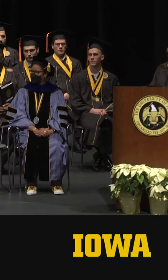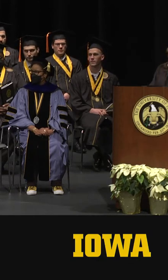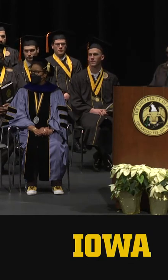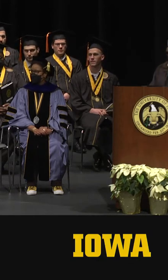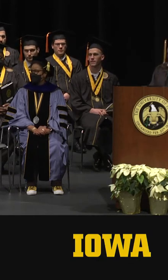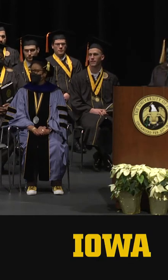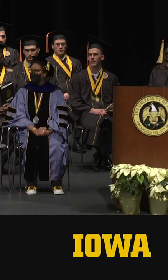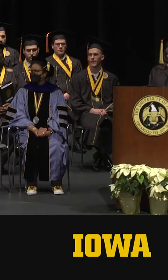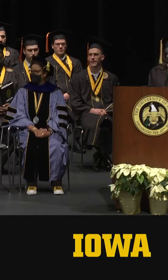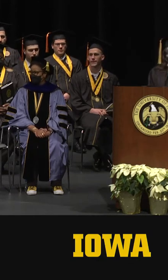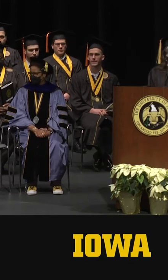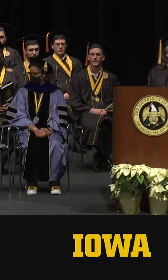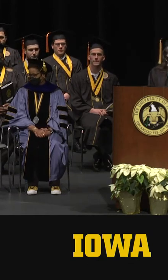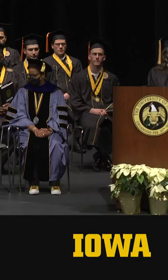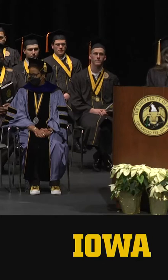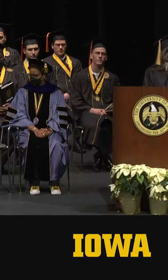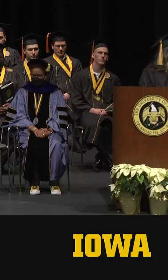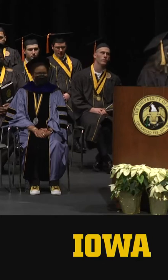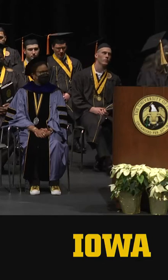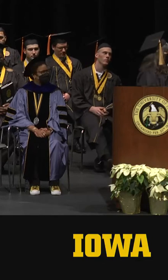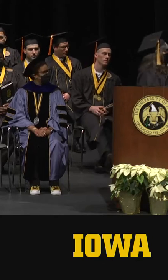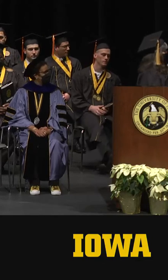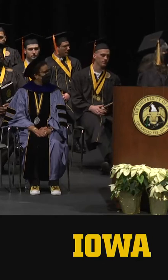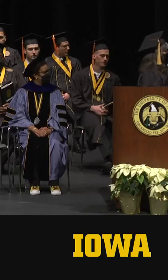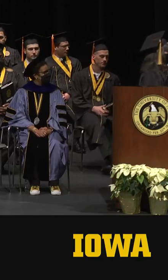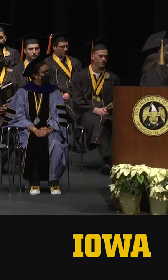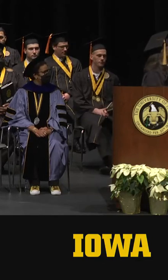will represent the industrial engineering program.